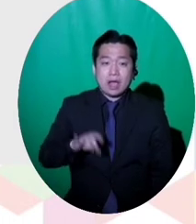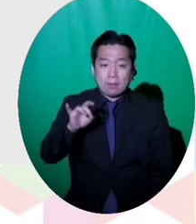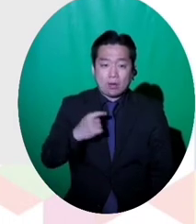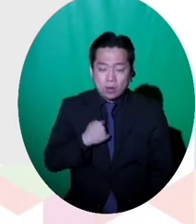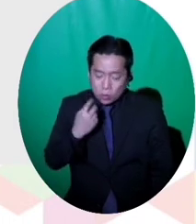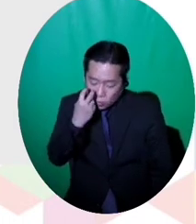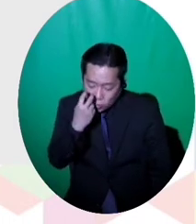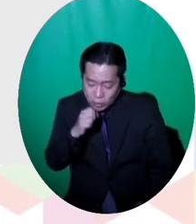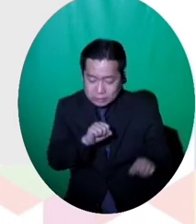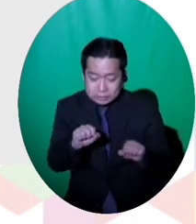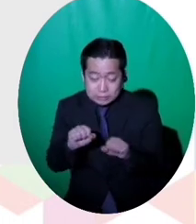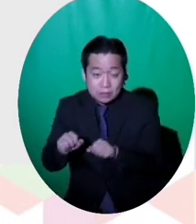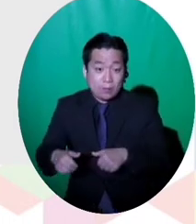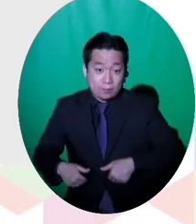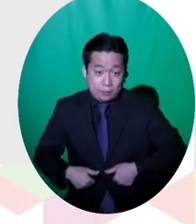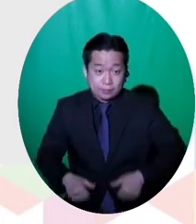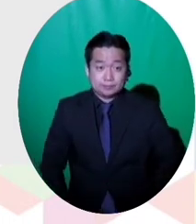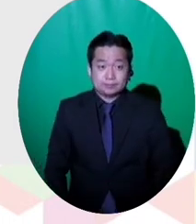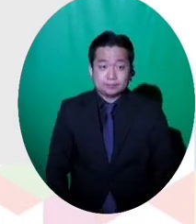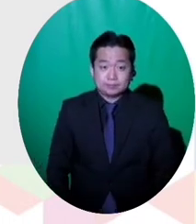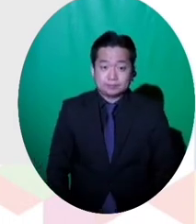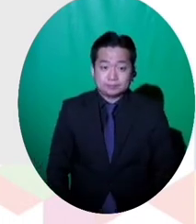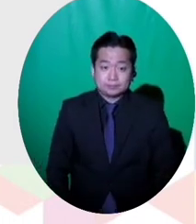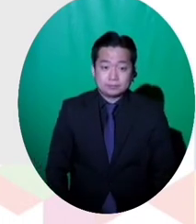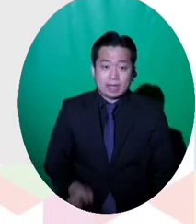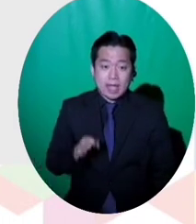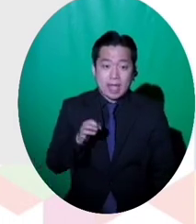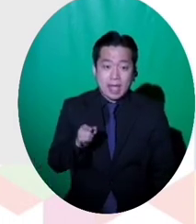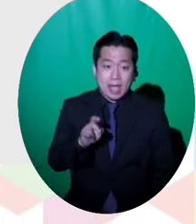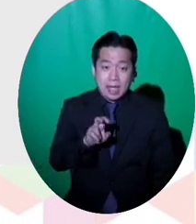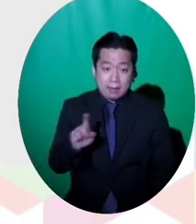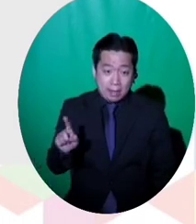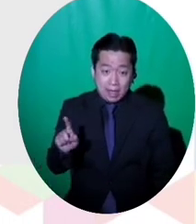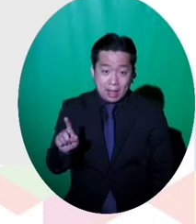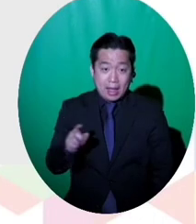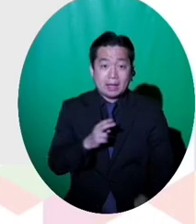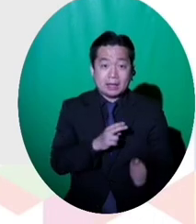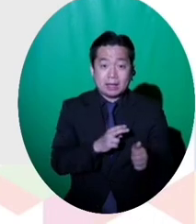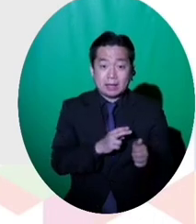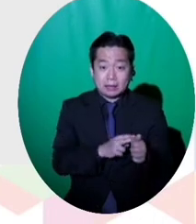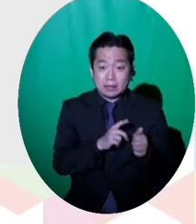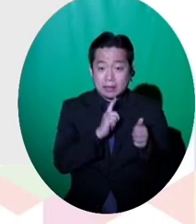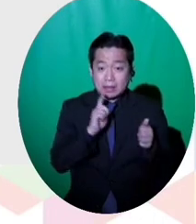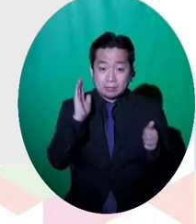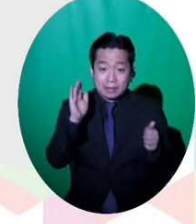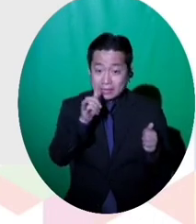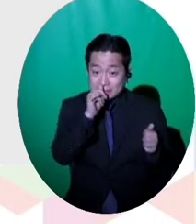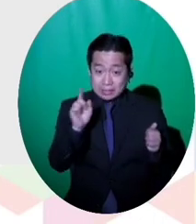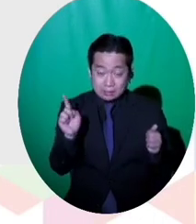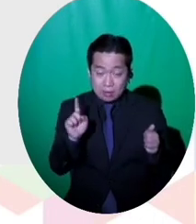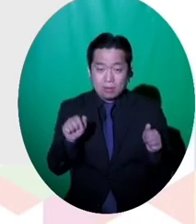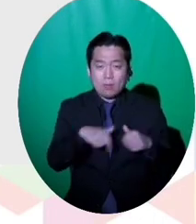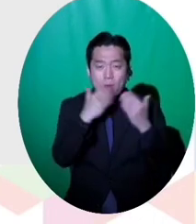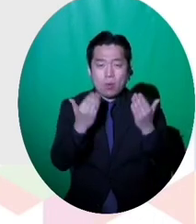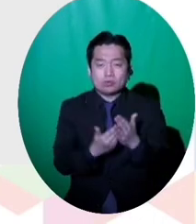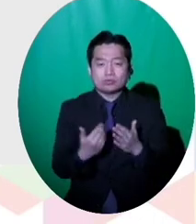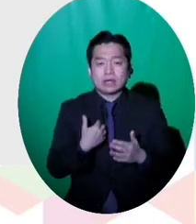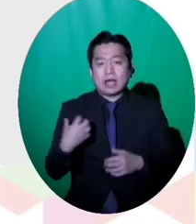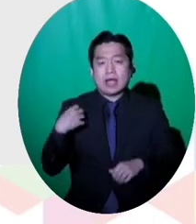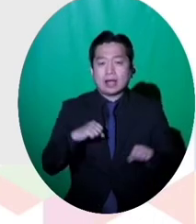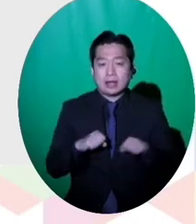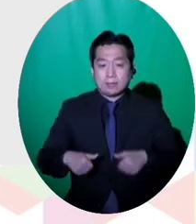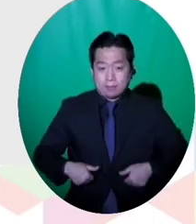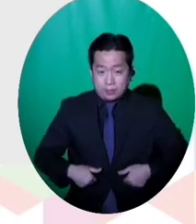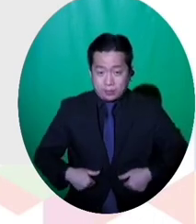advice of Emma Willard, who said, we need to do everything. From the bottom up, movements need to operate in caring